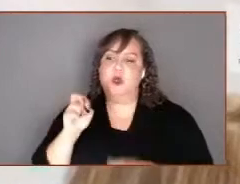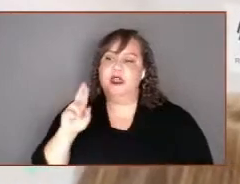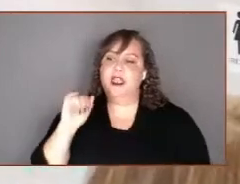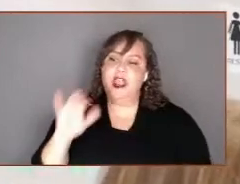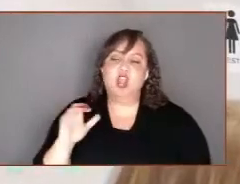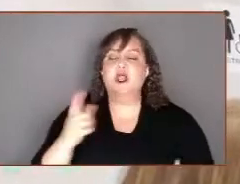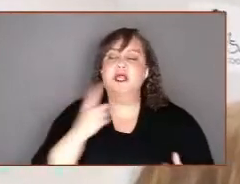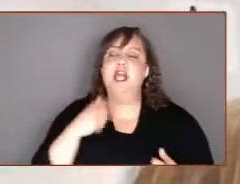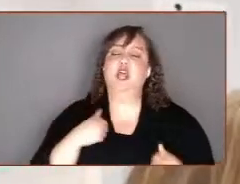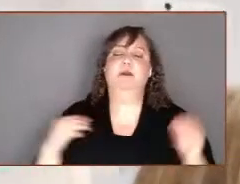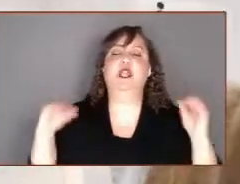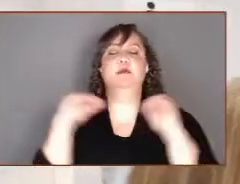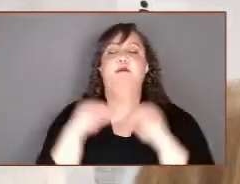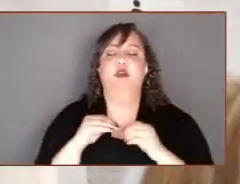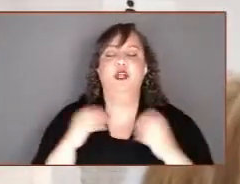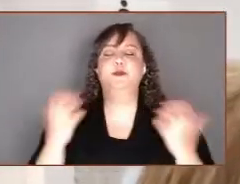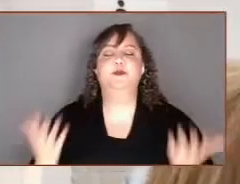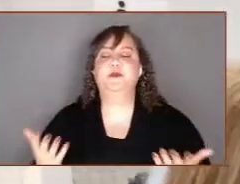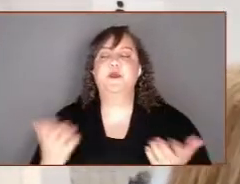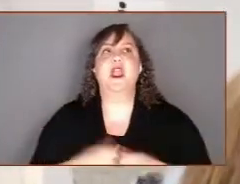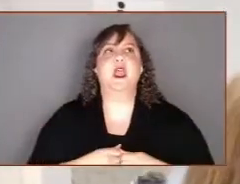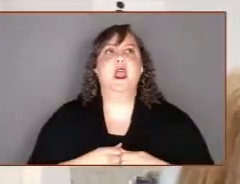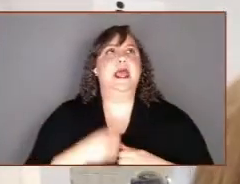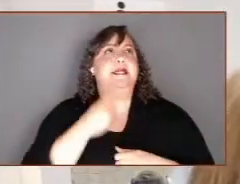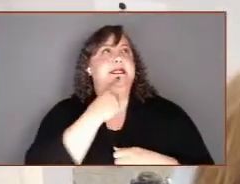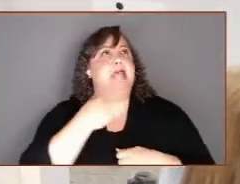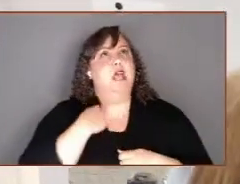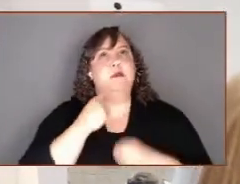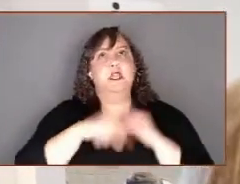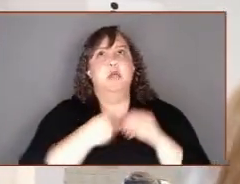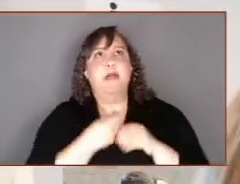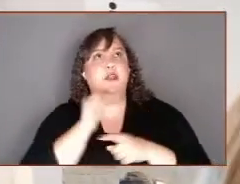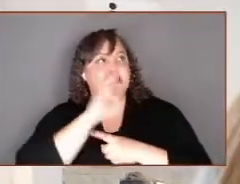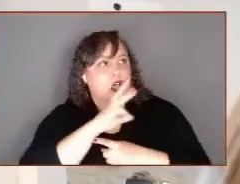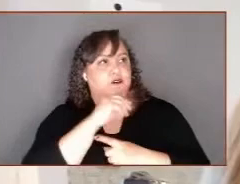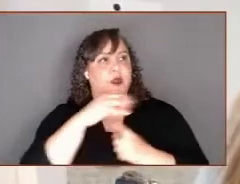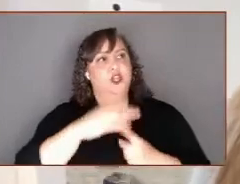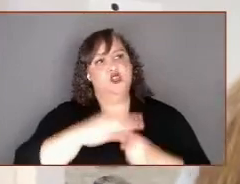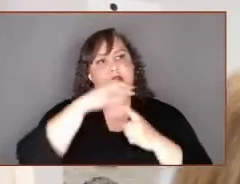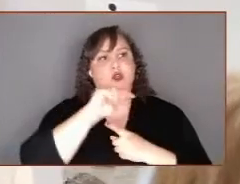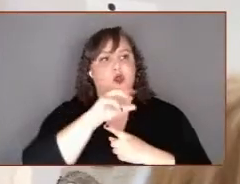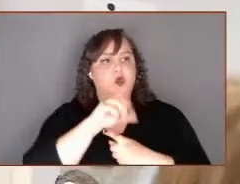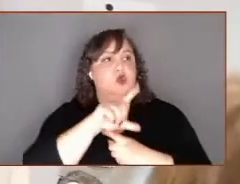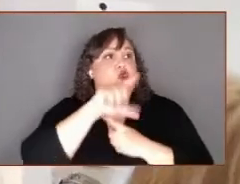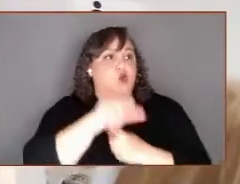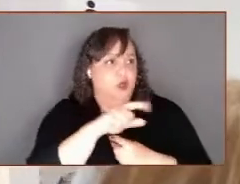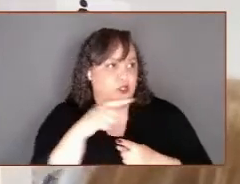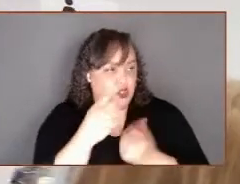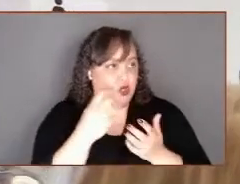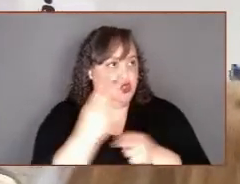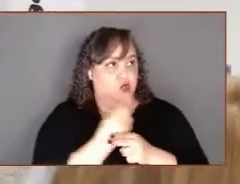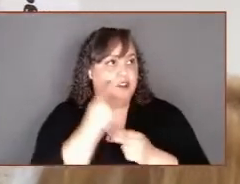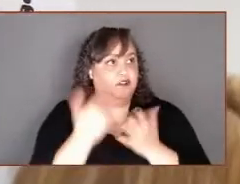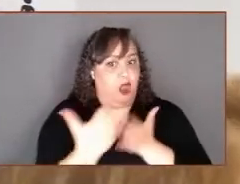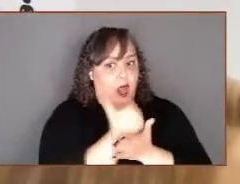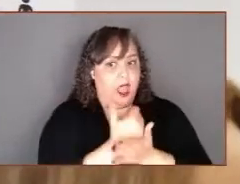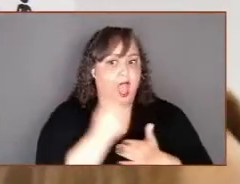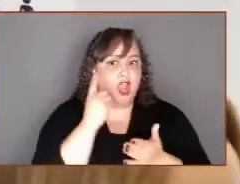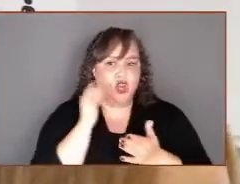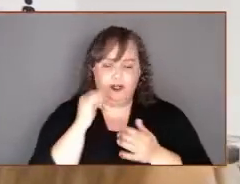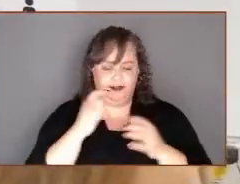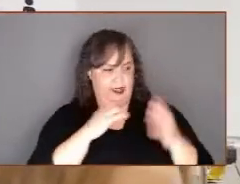software and some of the unique tools that you're using to get some of your data, especially for that digital core. Right. I heard it's something like this. Okay,